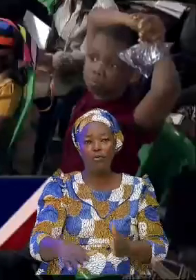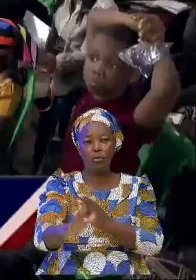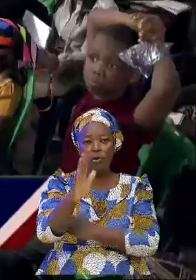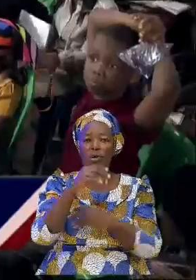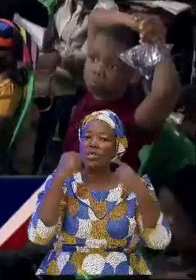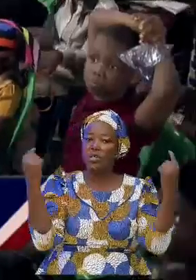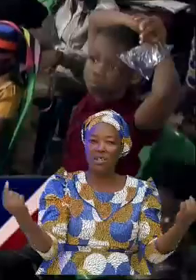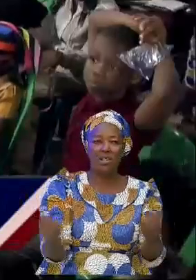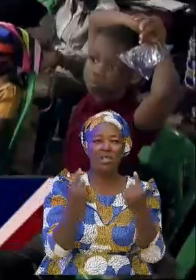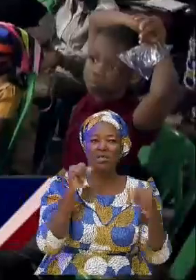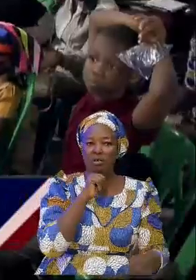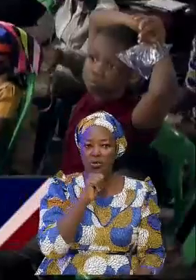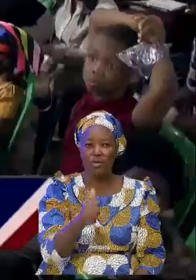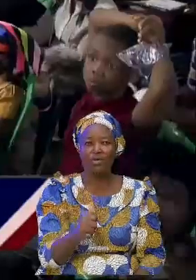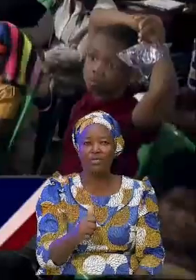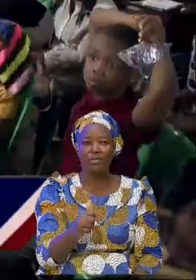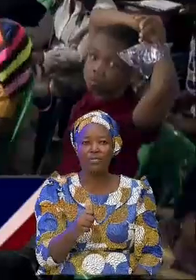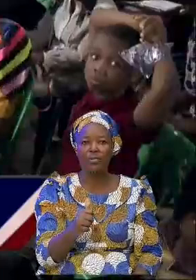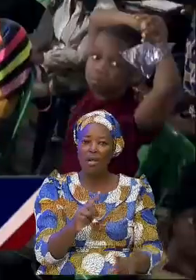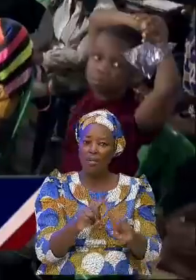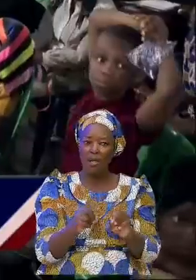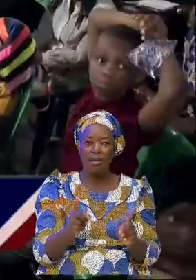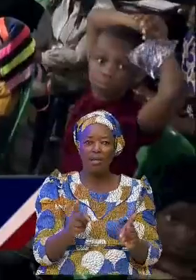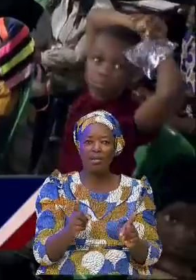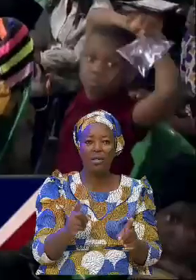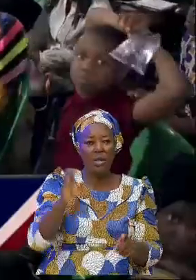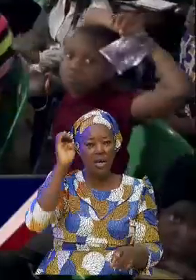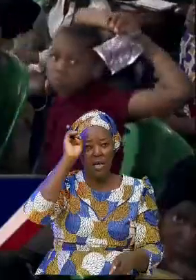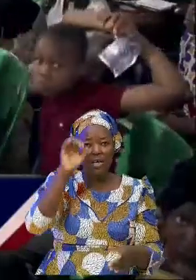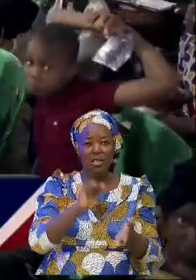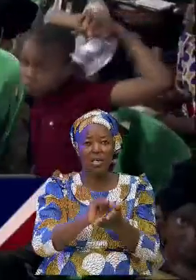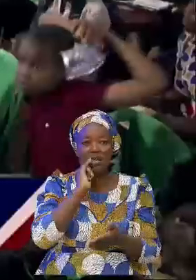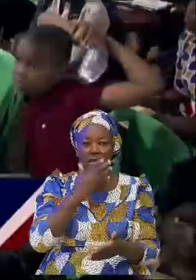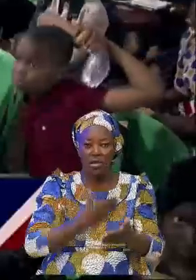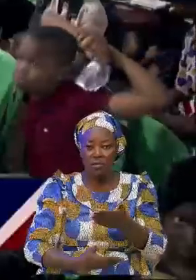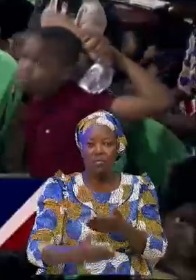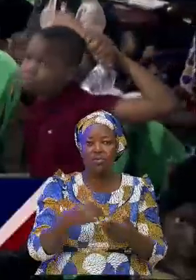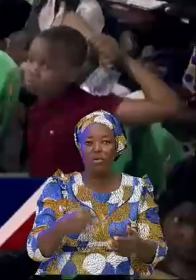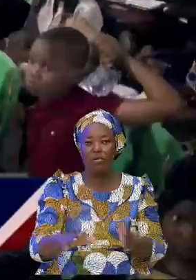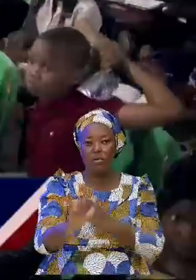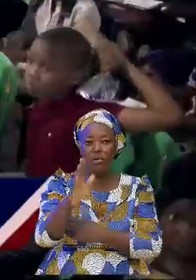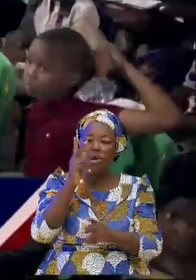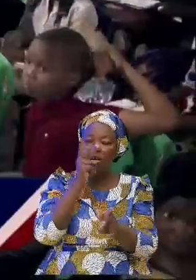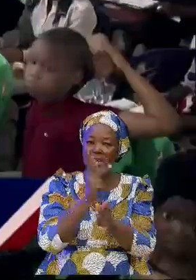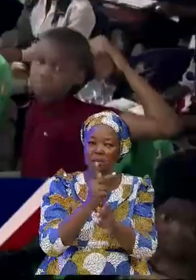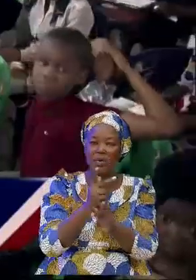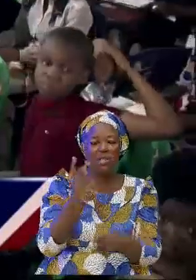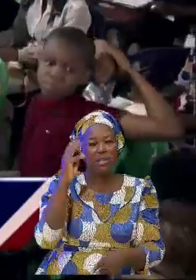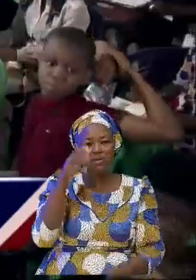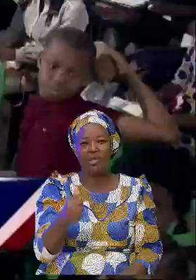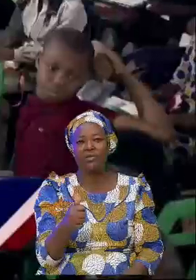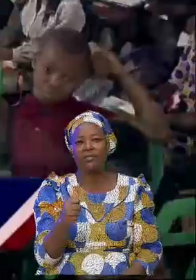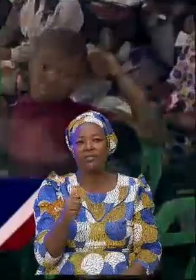whosoever is born of God sinneth not, but he that